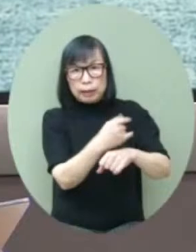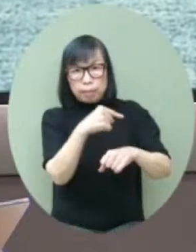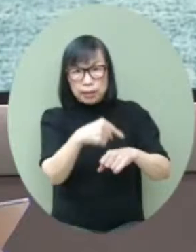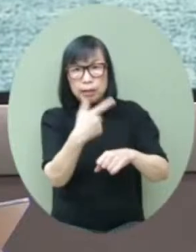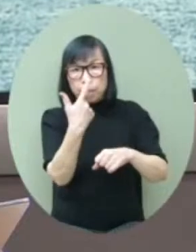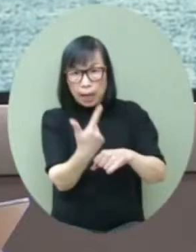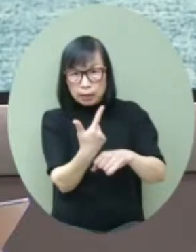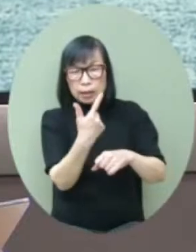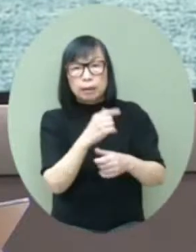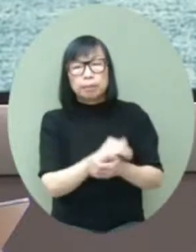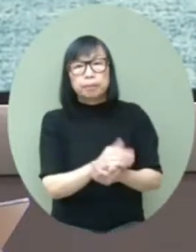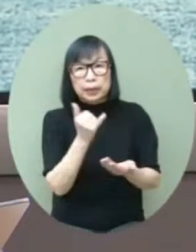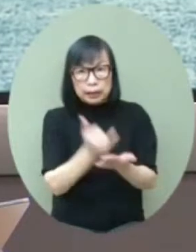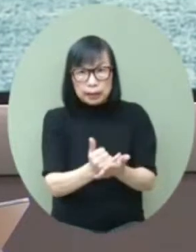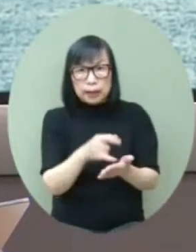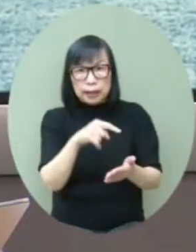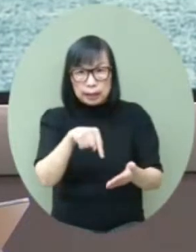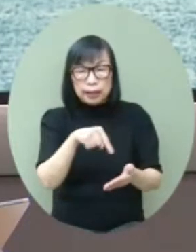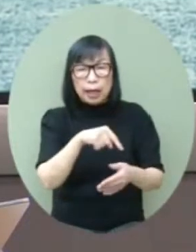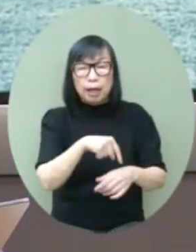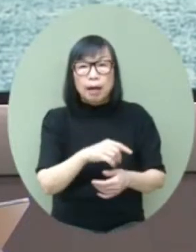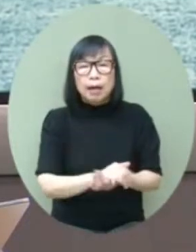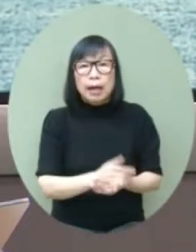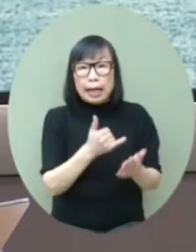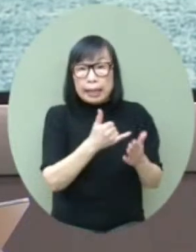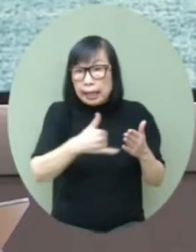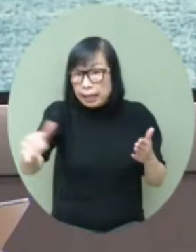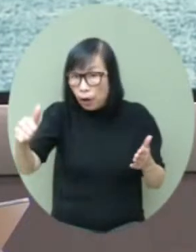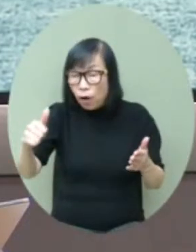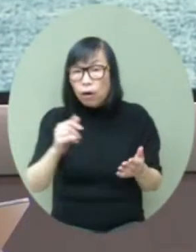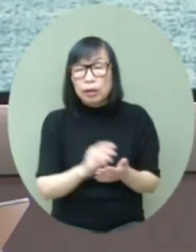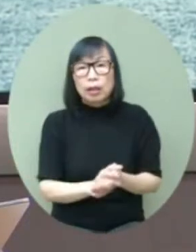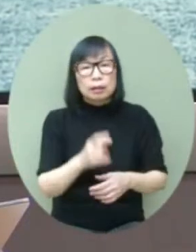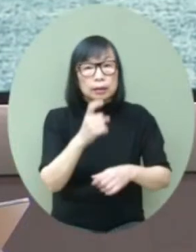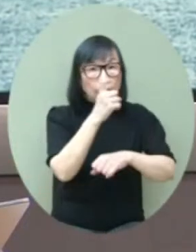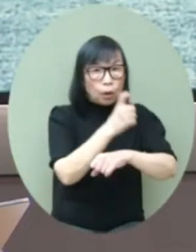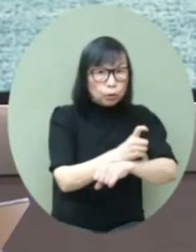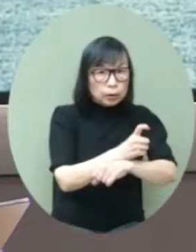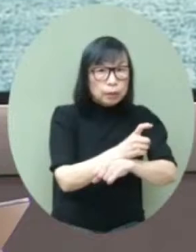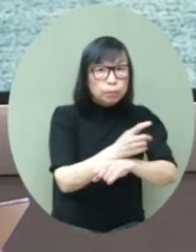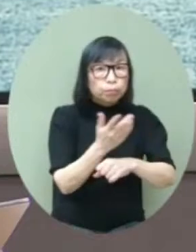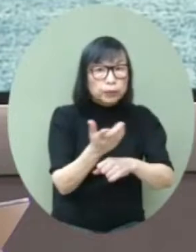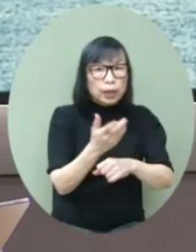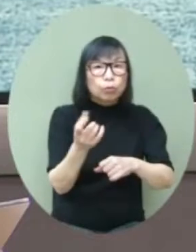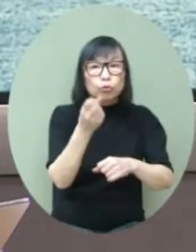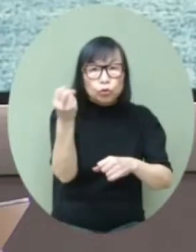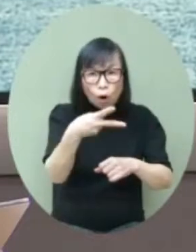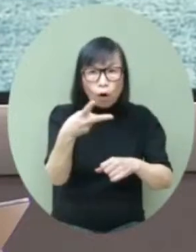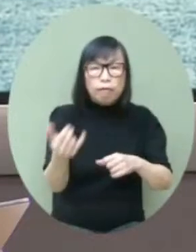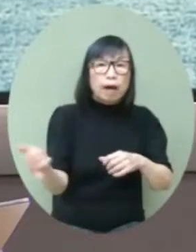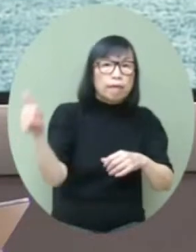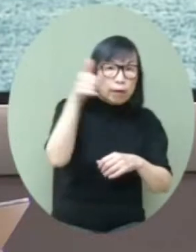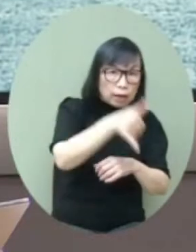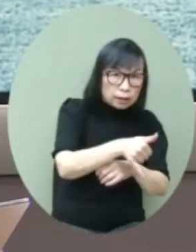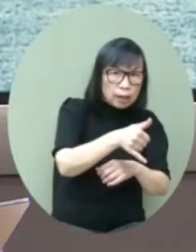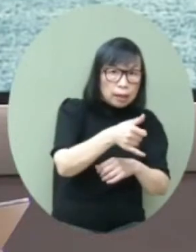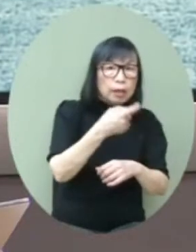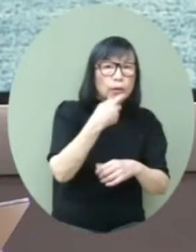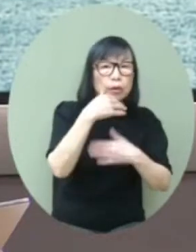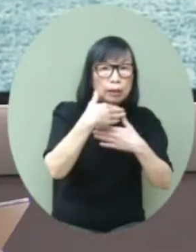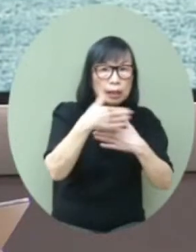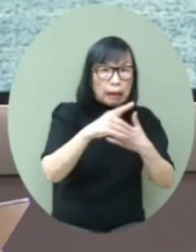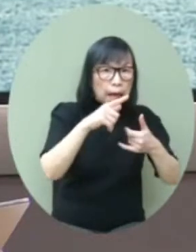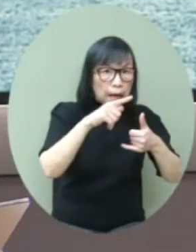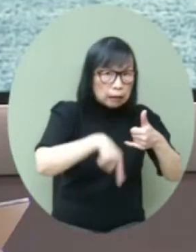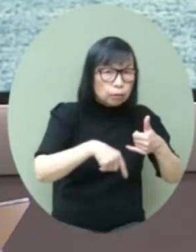case stayed between 6 and 8 p.m. And at 9-ish, the case